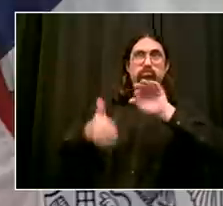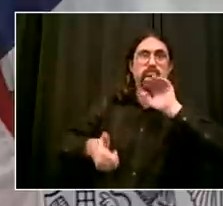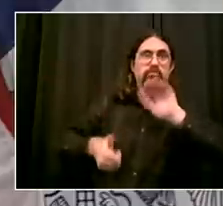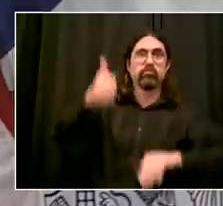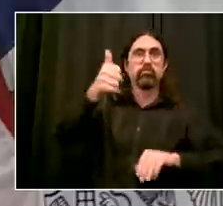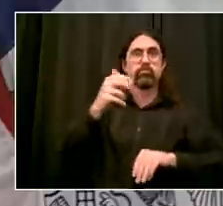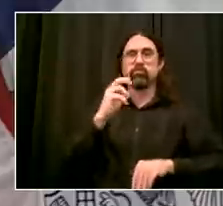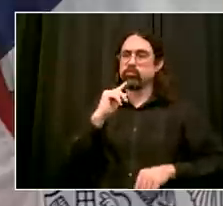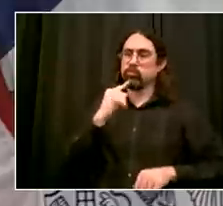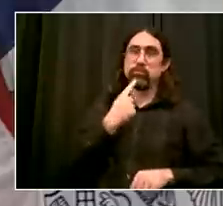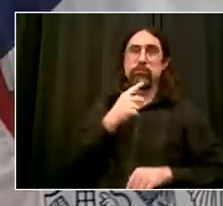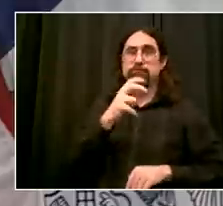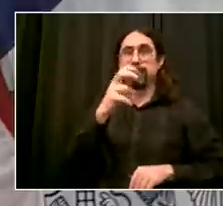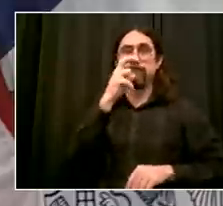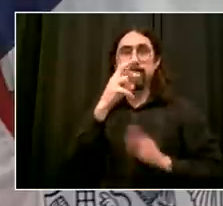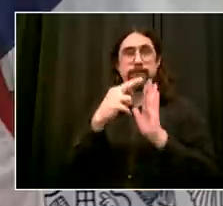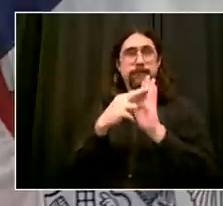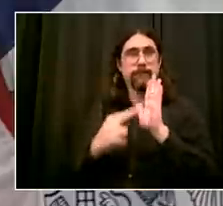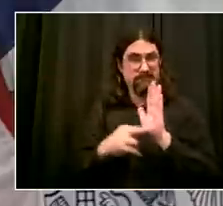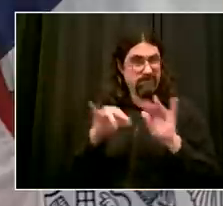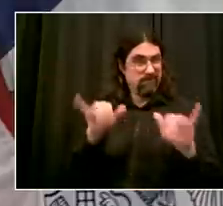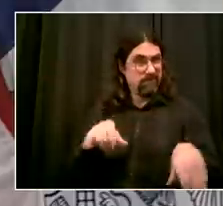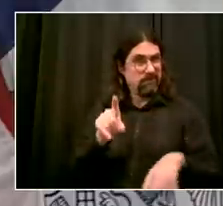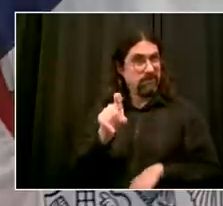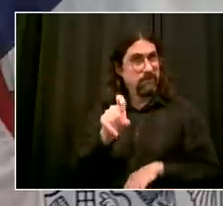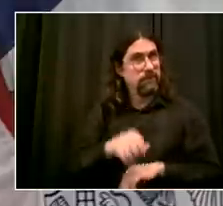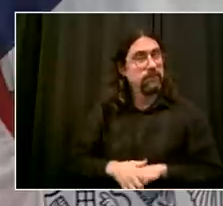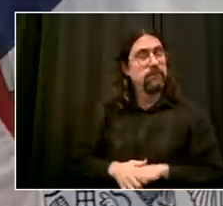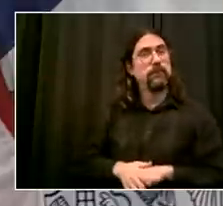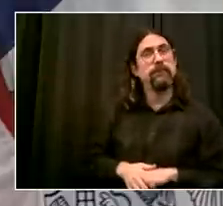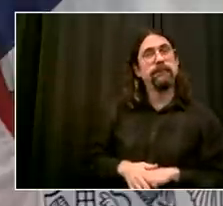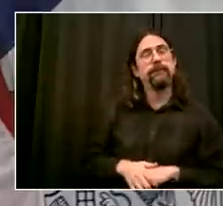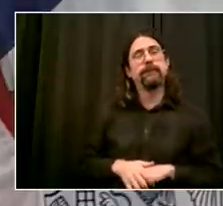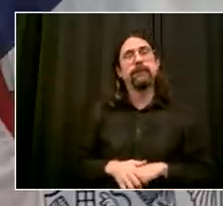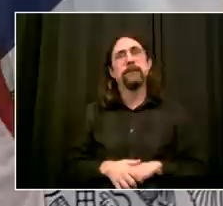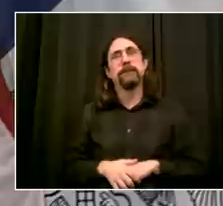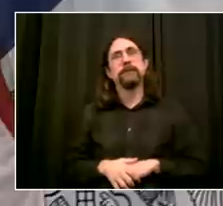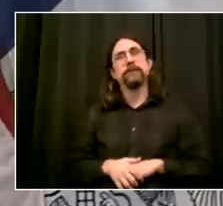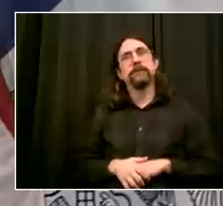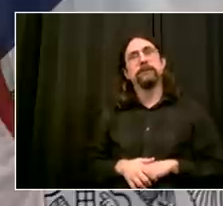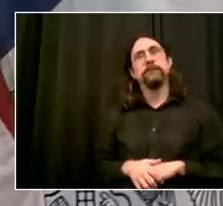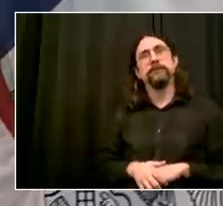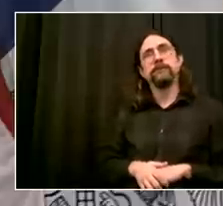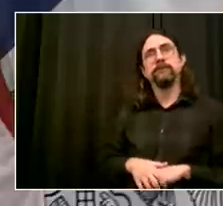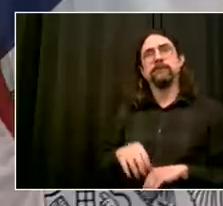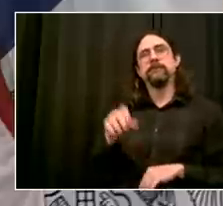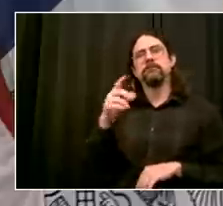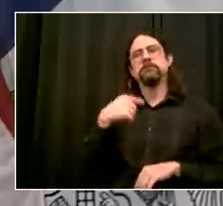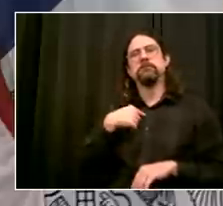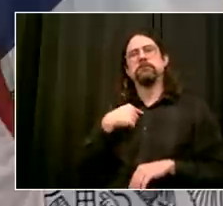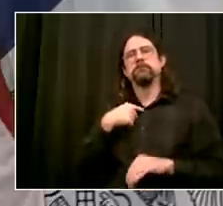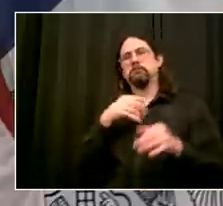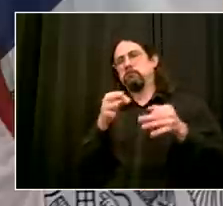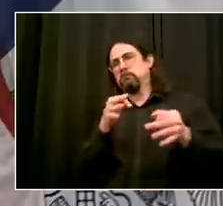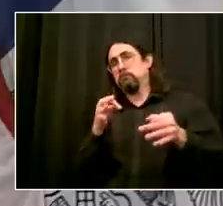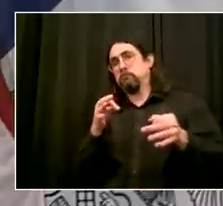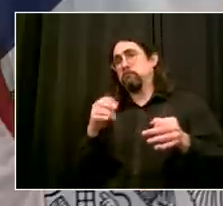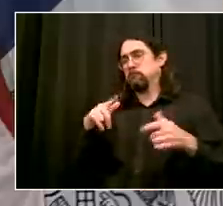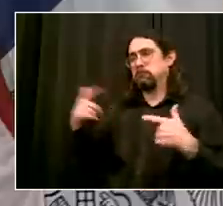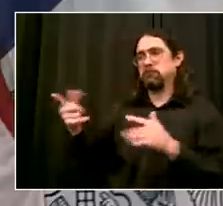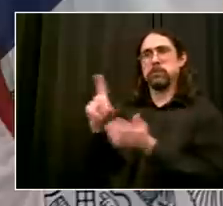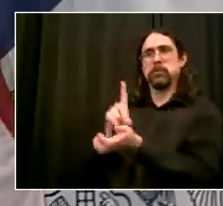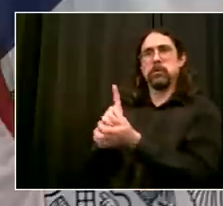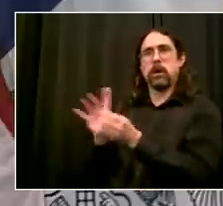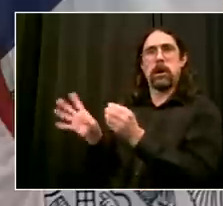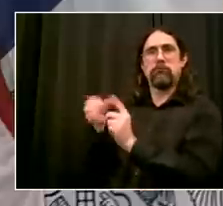is in greatest need right now and most vulnerable. I think, Sean, to the bigger question, we all have to work really